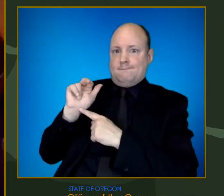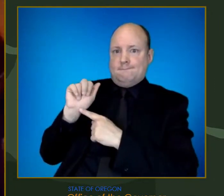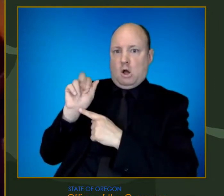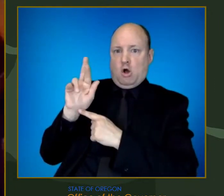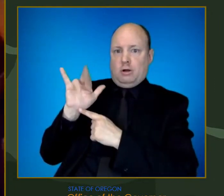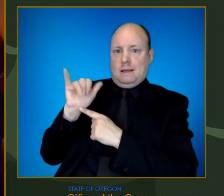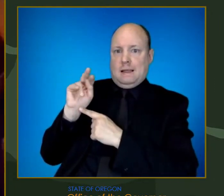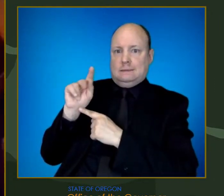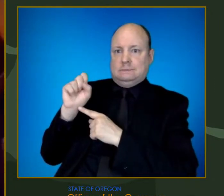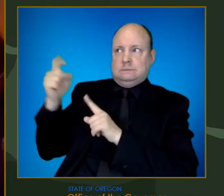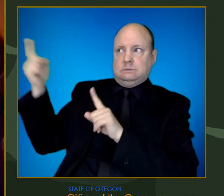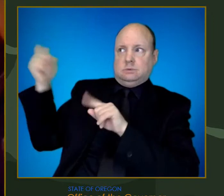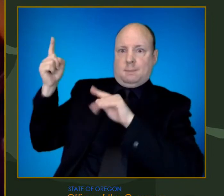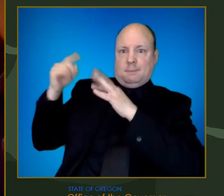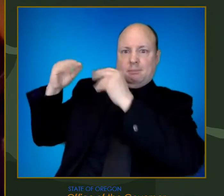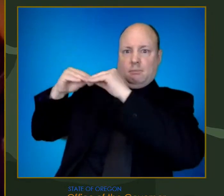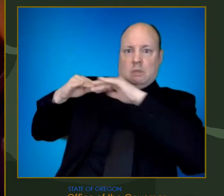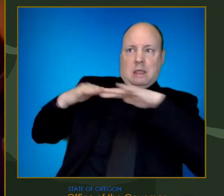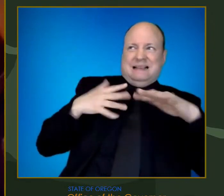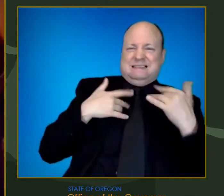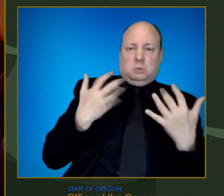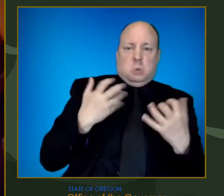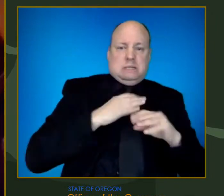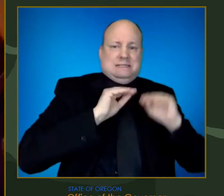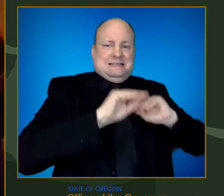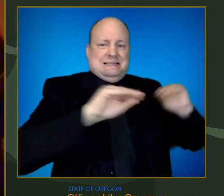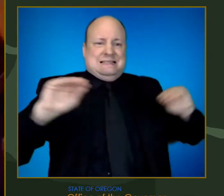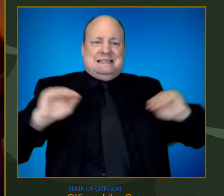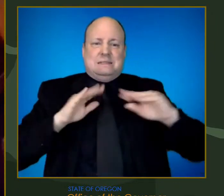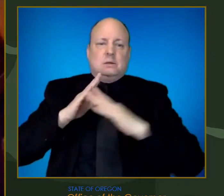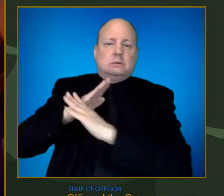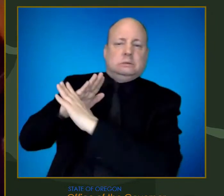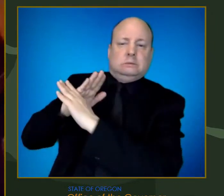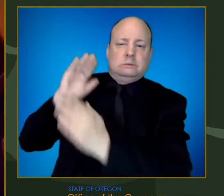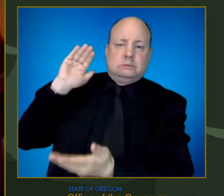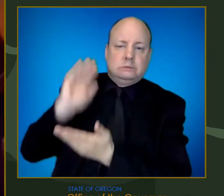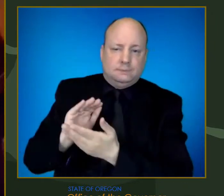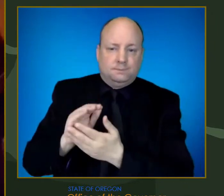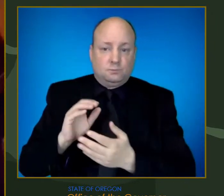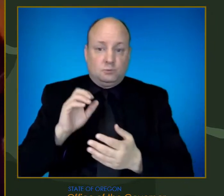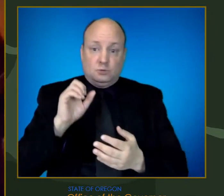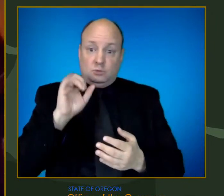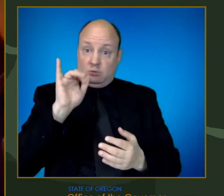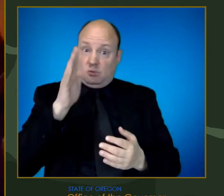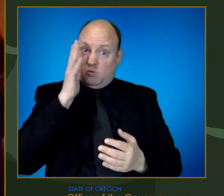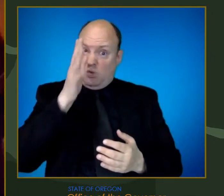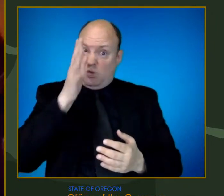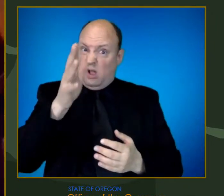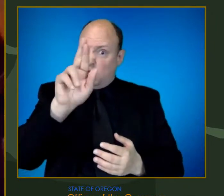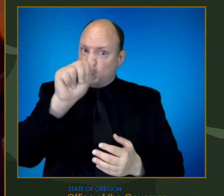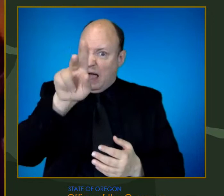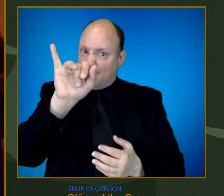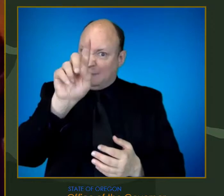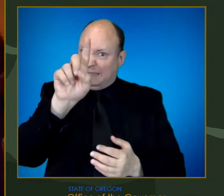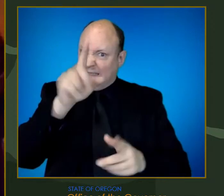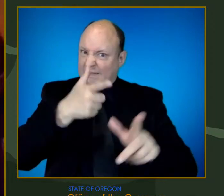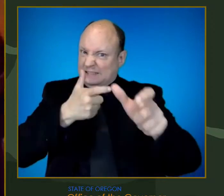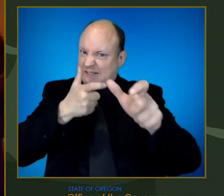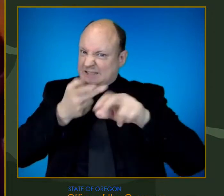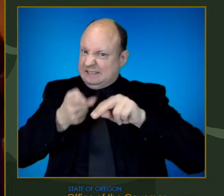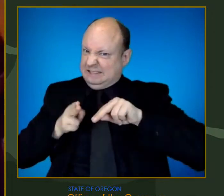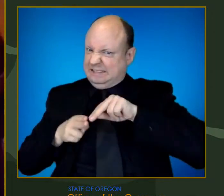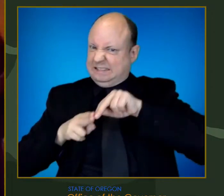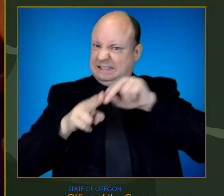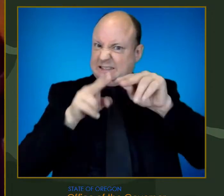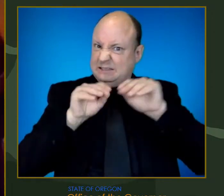mutations will bring: more rapid spread and more people in the hospital. But we also know what